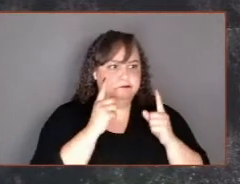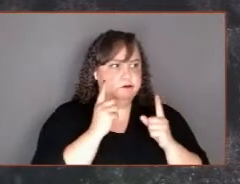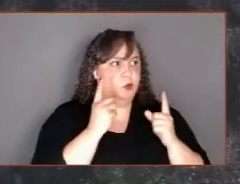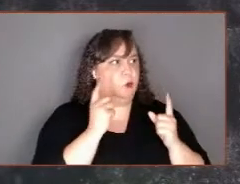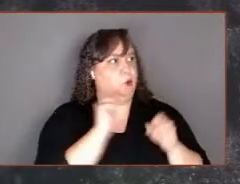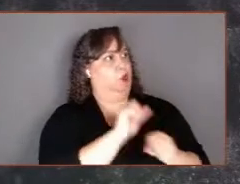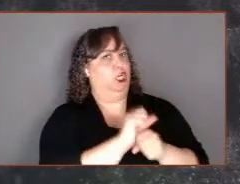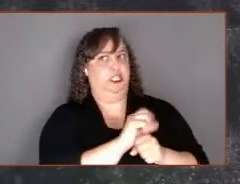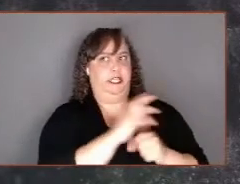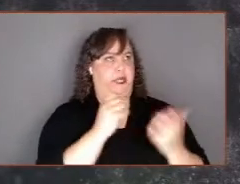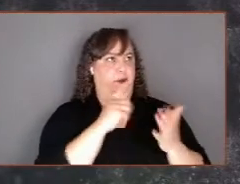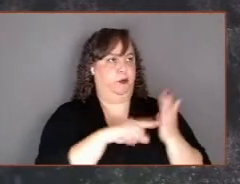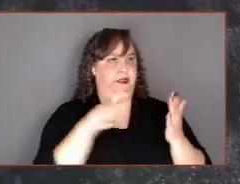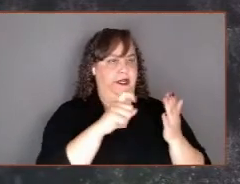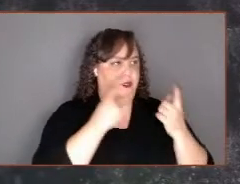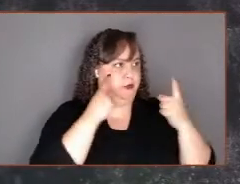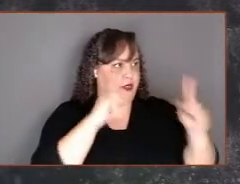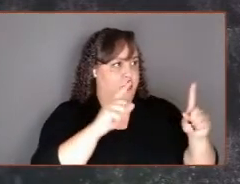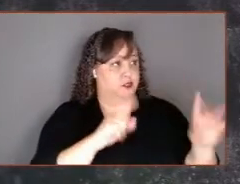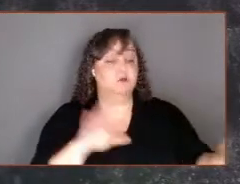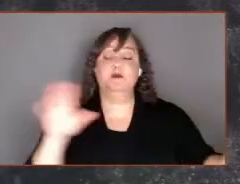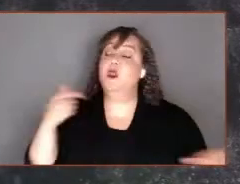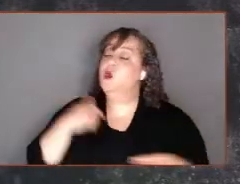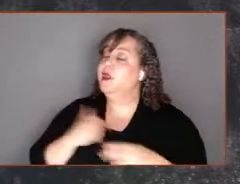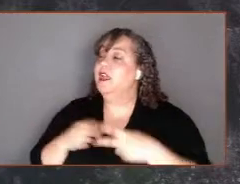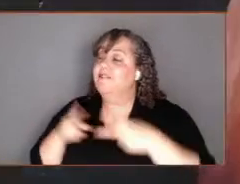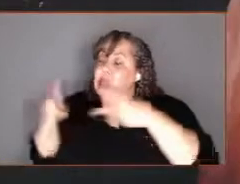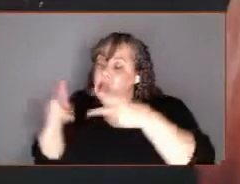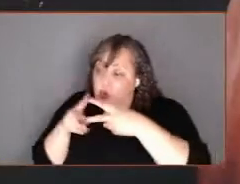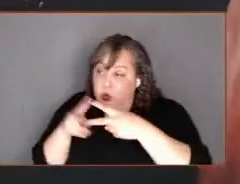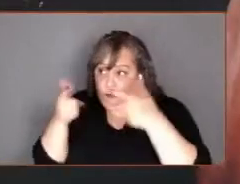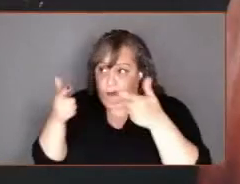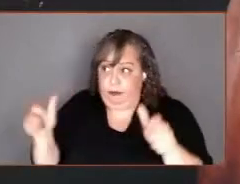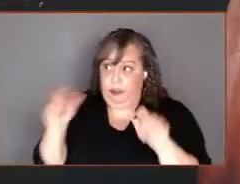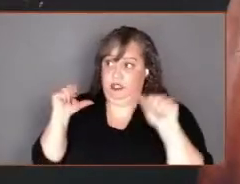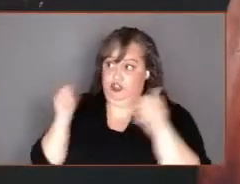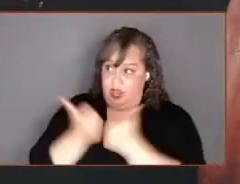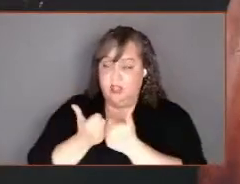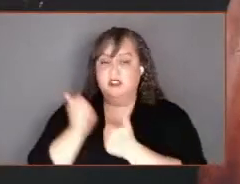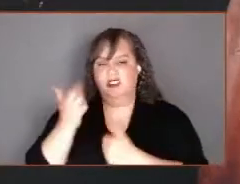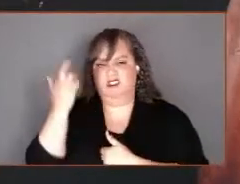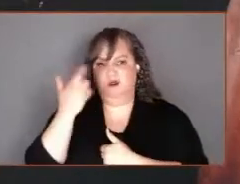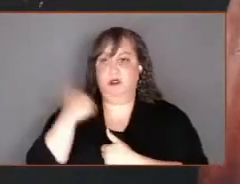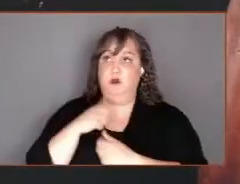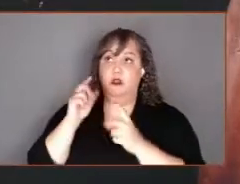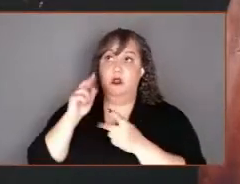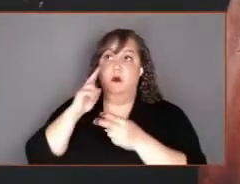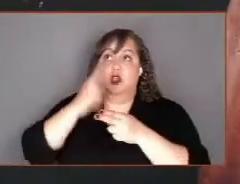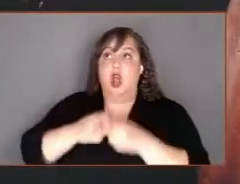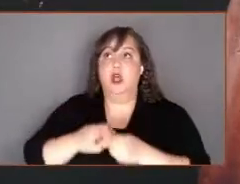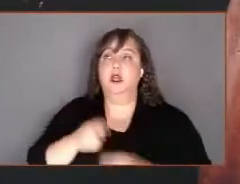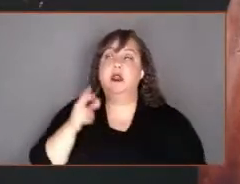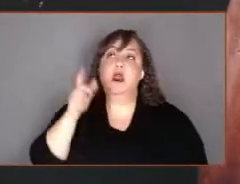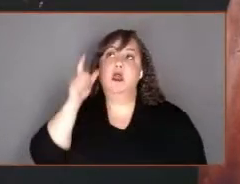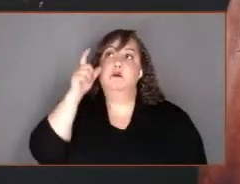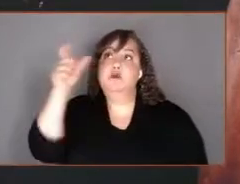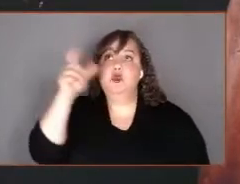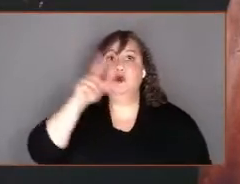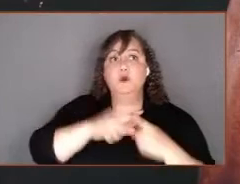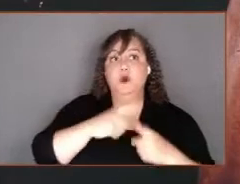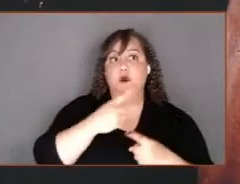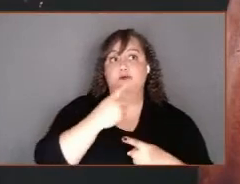we really have two big challenges that we're asking the students to do here, and it's why we call it the Moon to Mars Ice and Prospecting Challenge. Part of